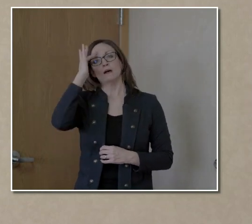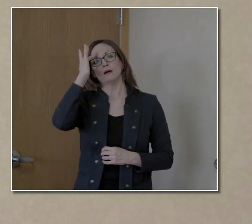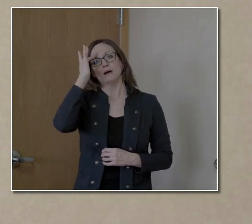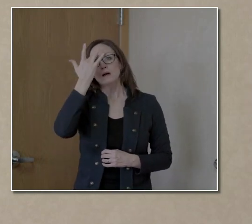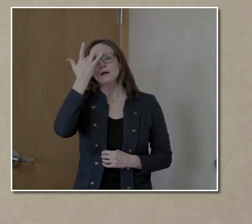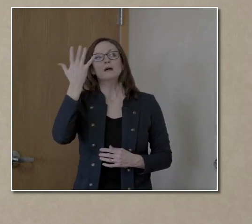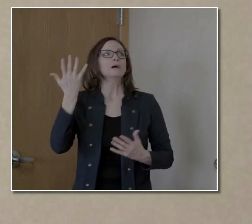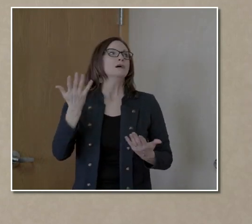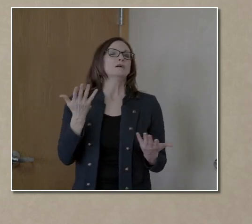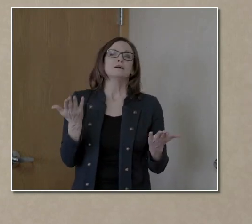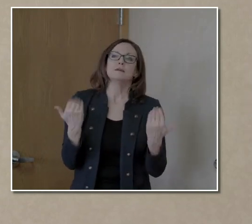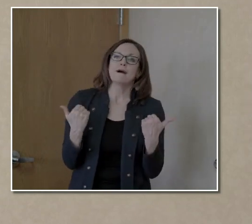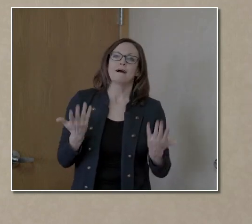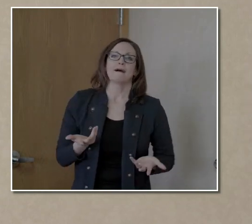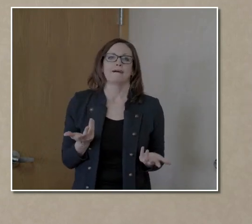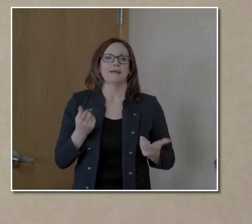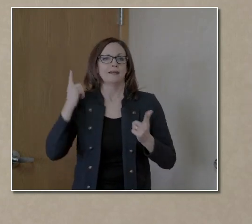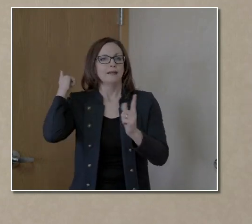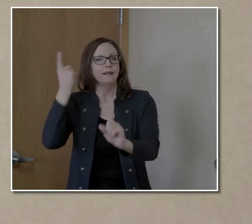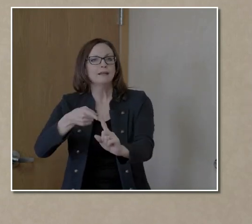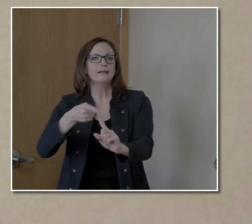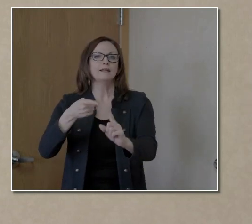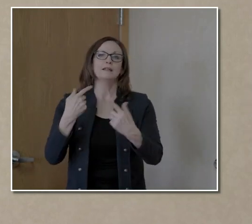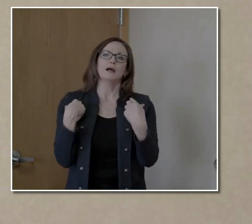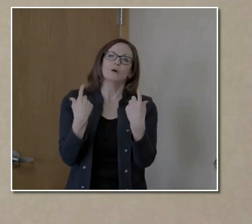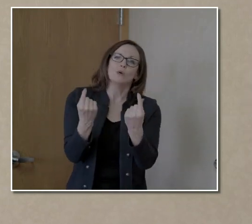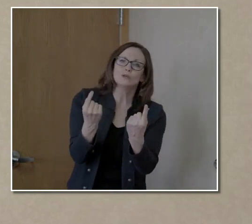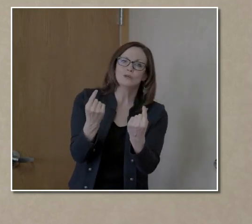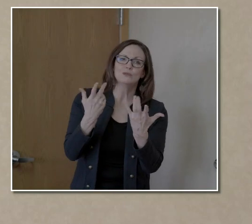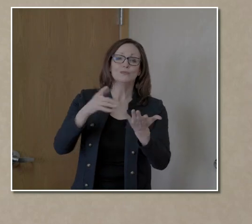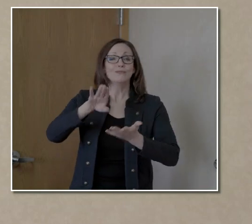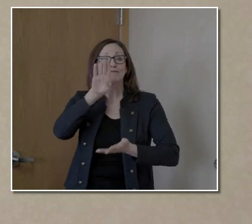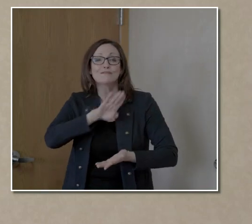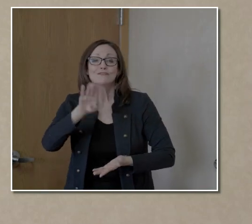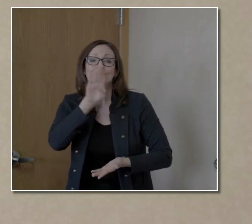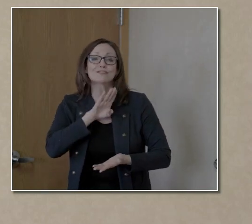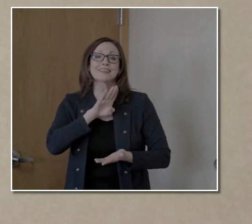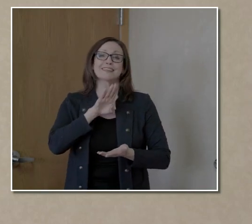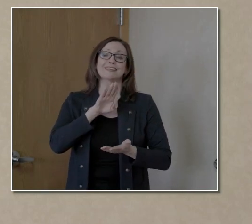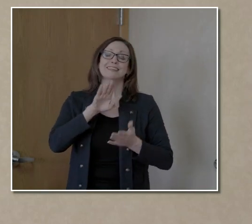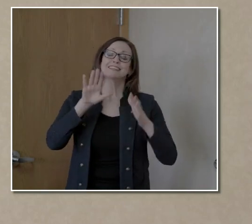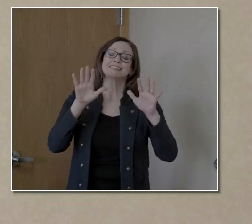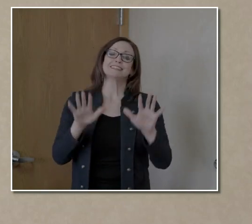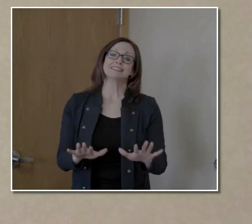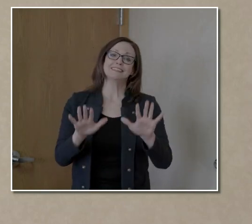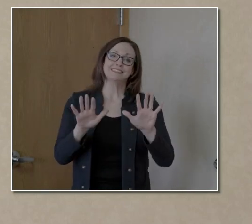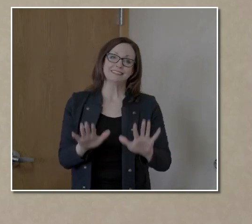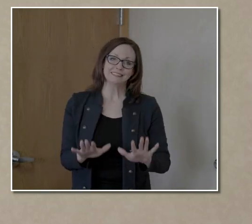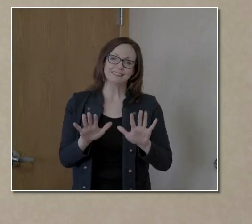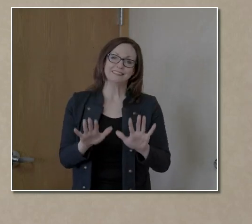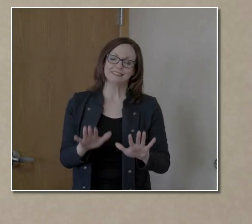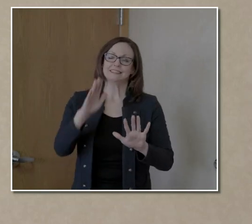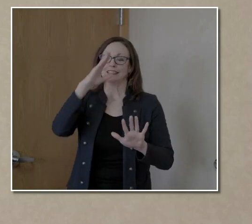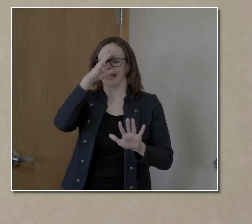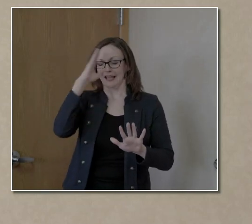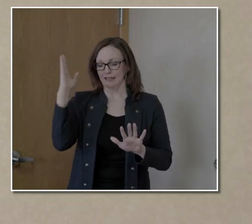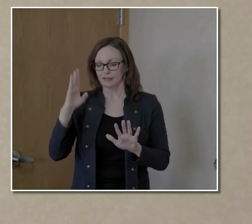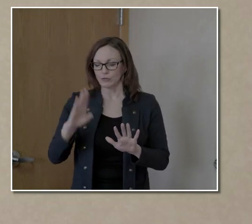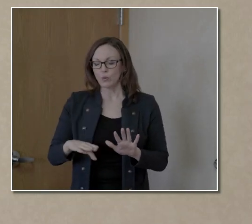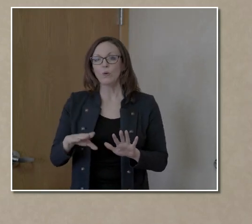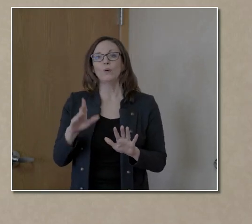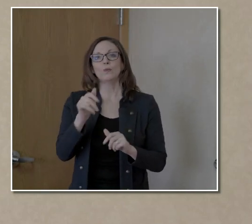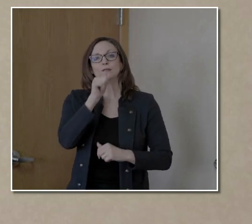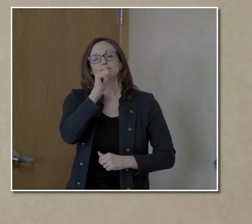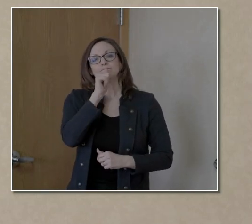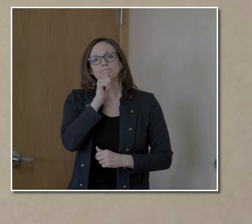what happens. And if cases rise, dial it back a little. And during that whole time, we need